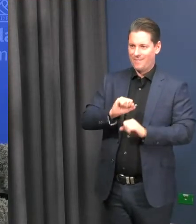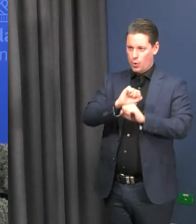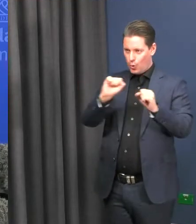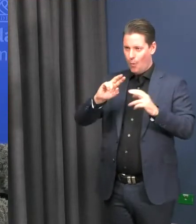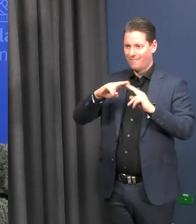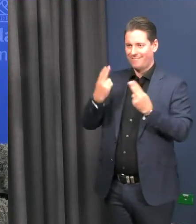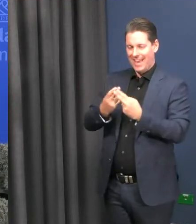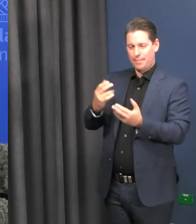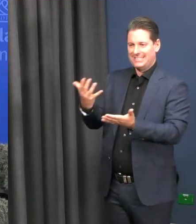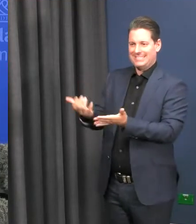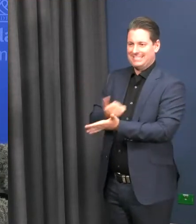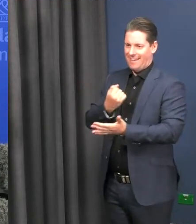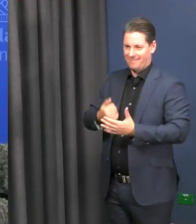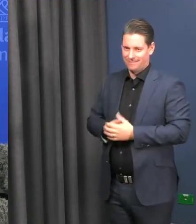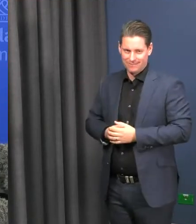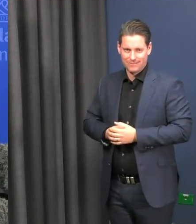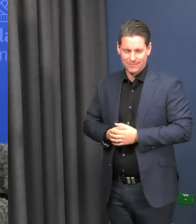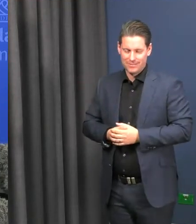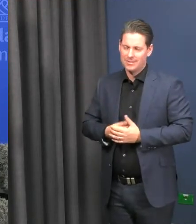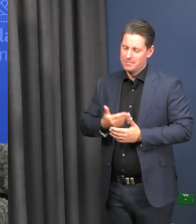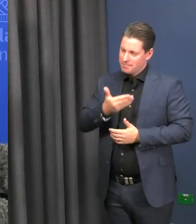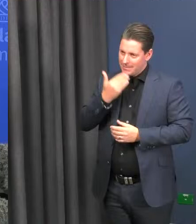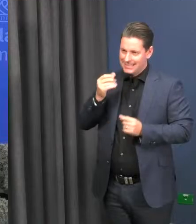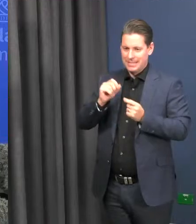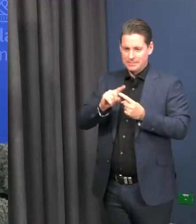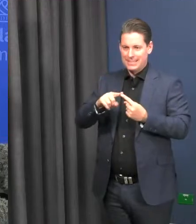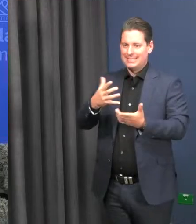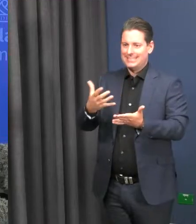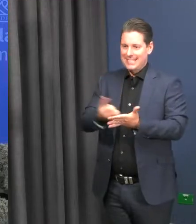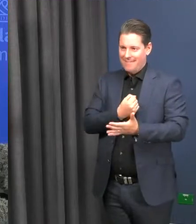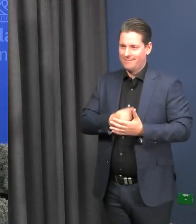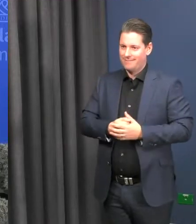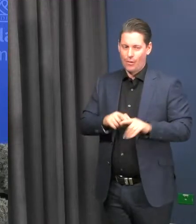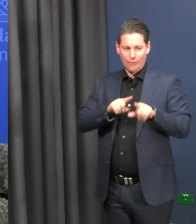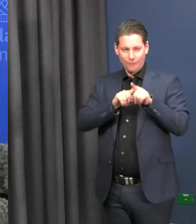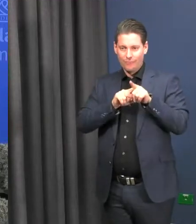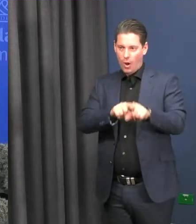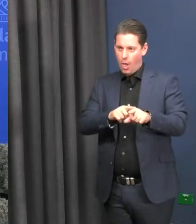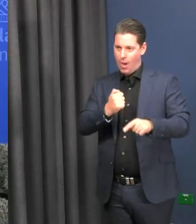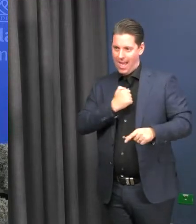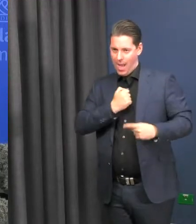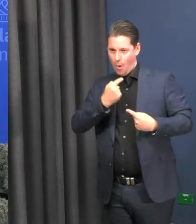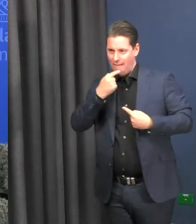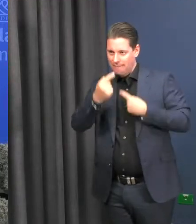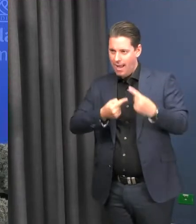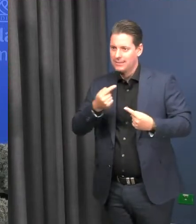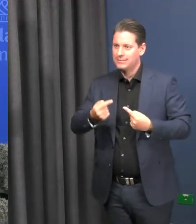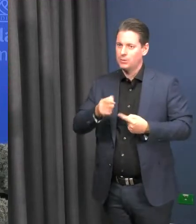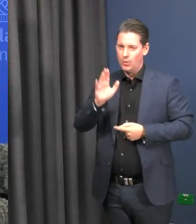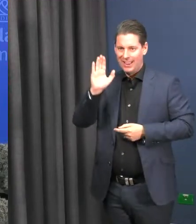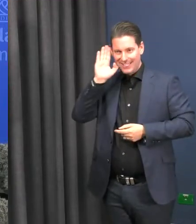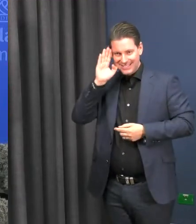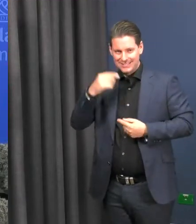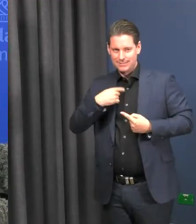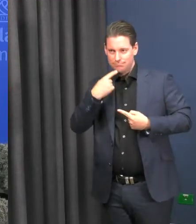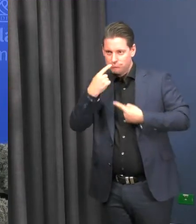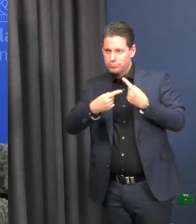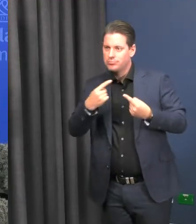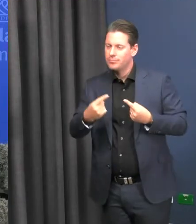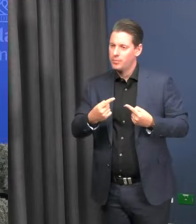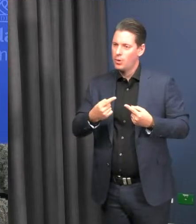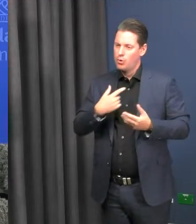safe option and listen to the advice. We'll keep providing it in a calm and clear way, and we'll keep doing it more regularly as well.